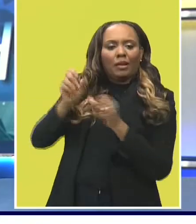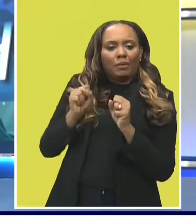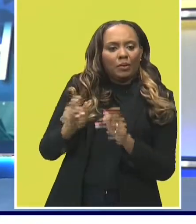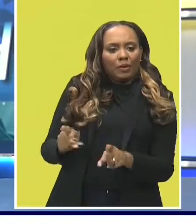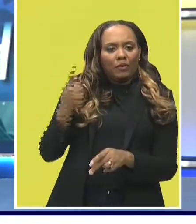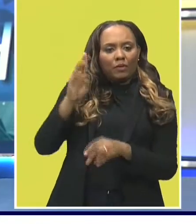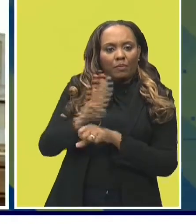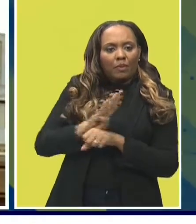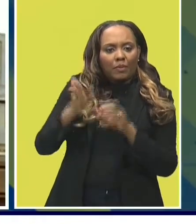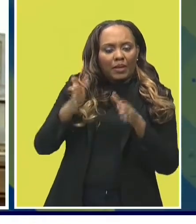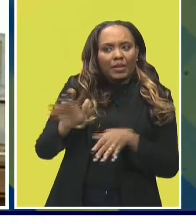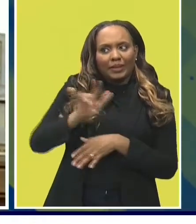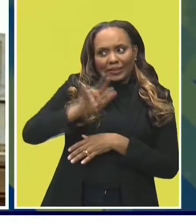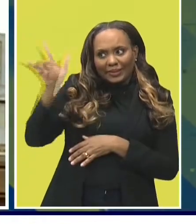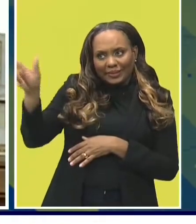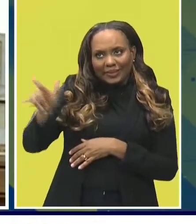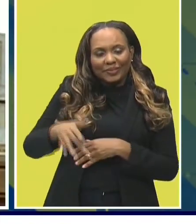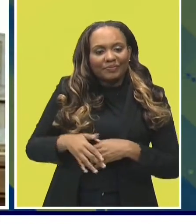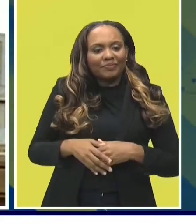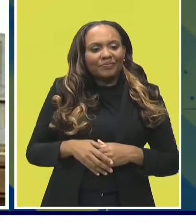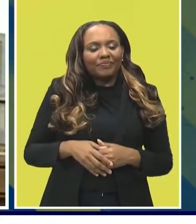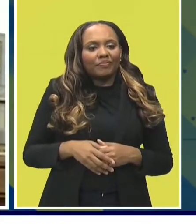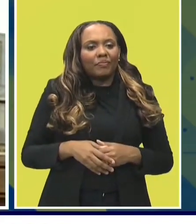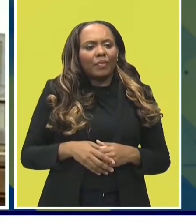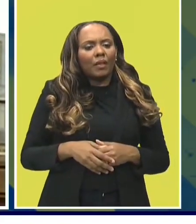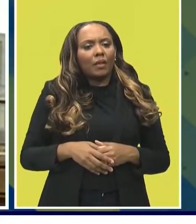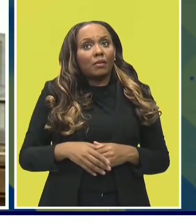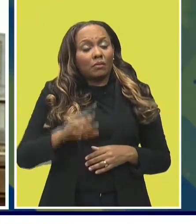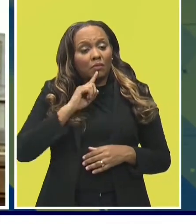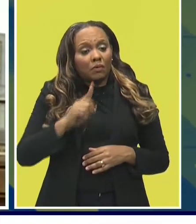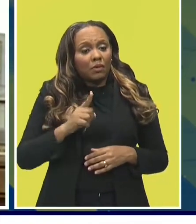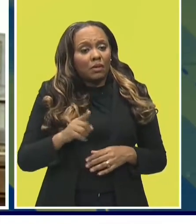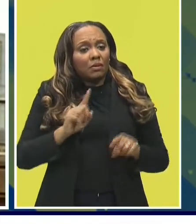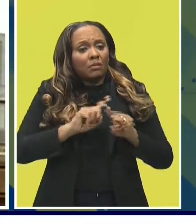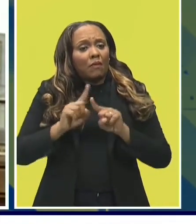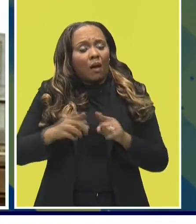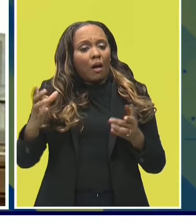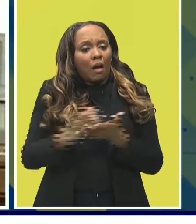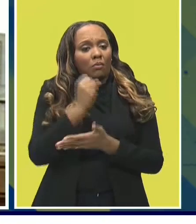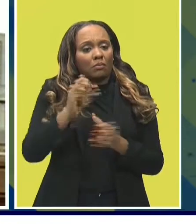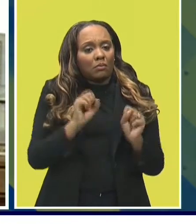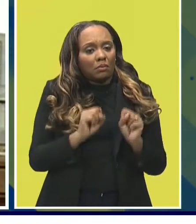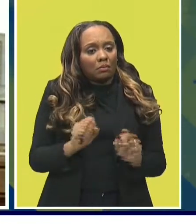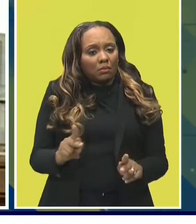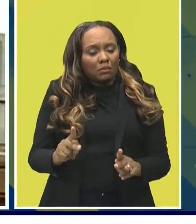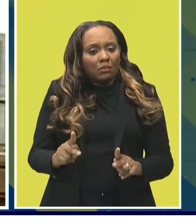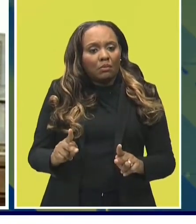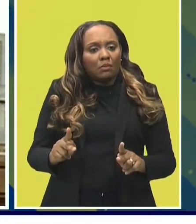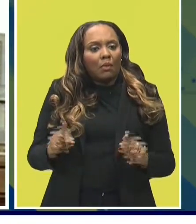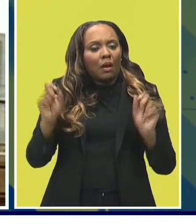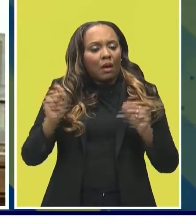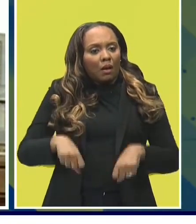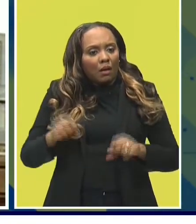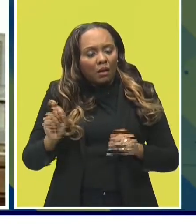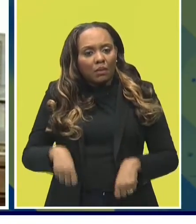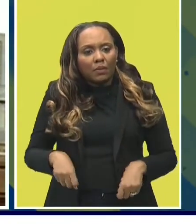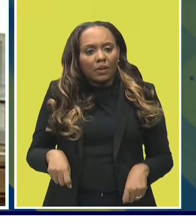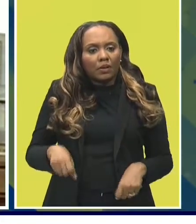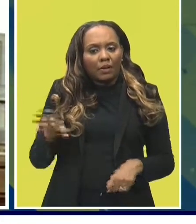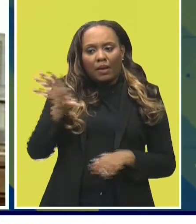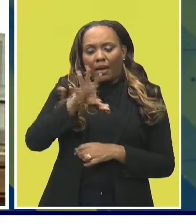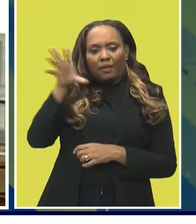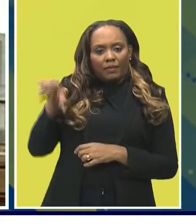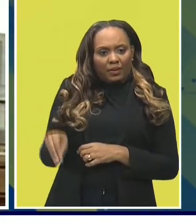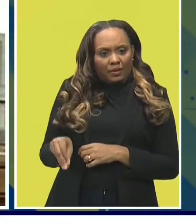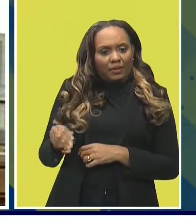Barbadians. The reality is, sir, that there are opportunities taking place are being made available on the continent. We